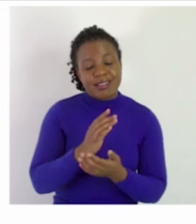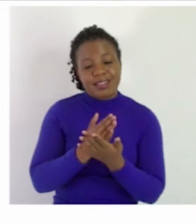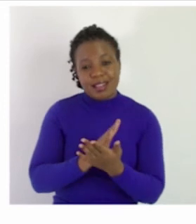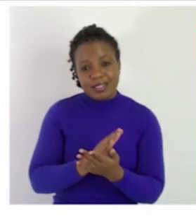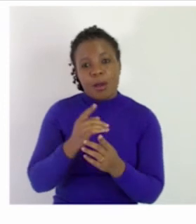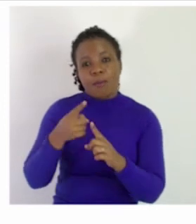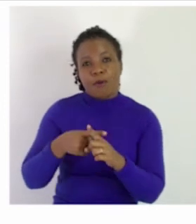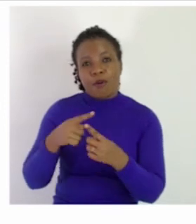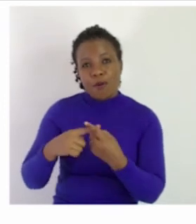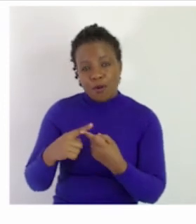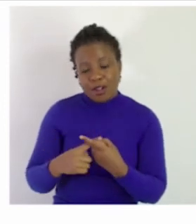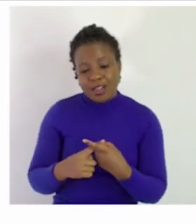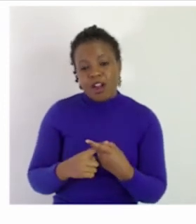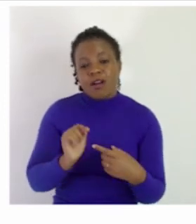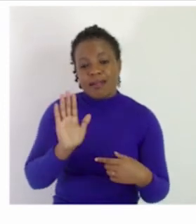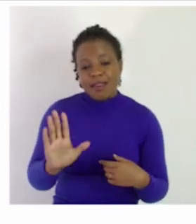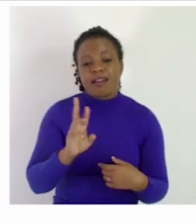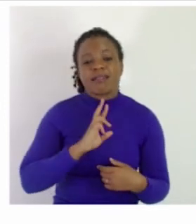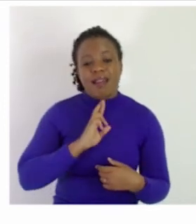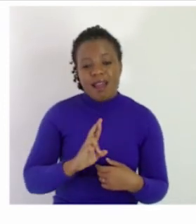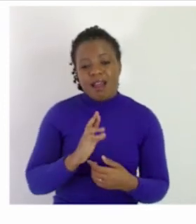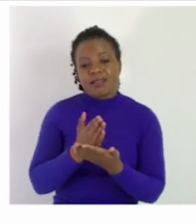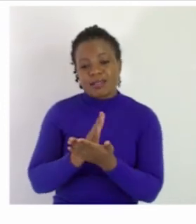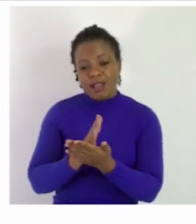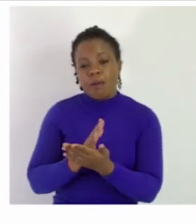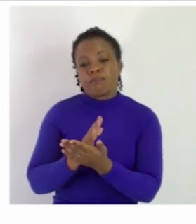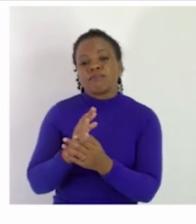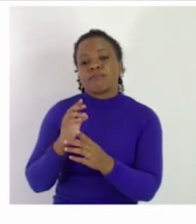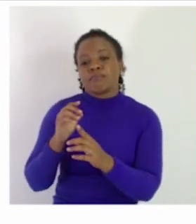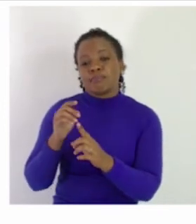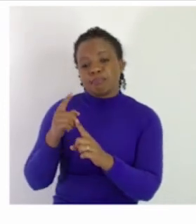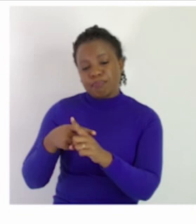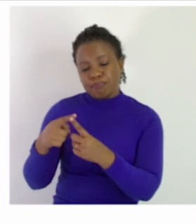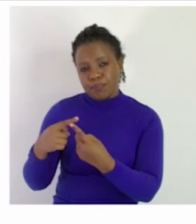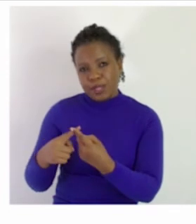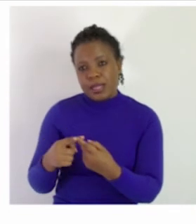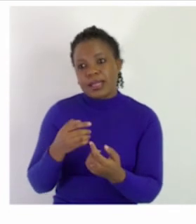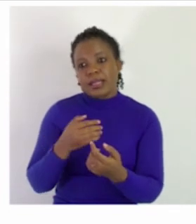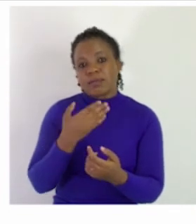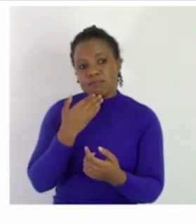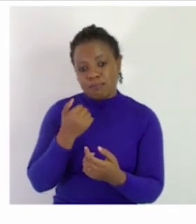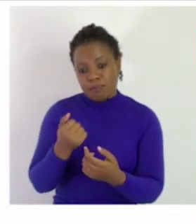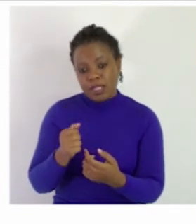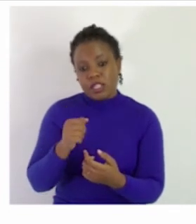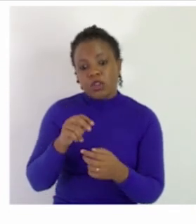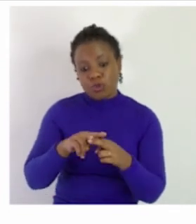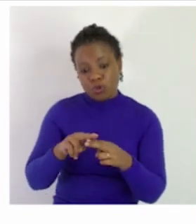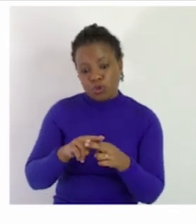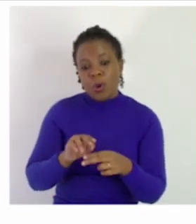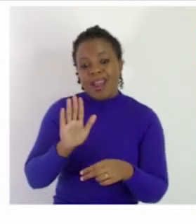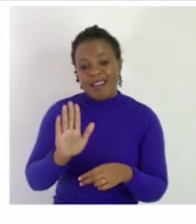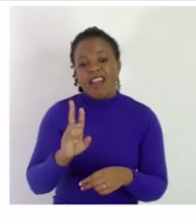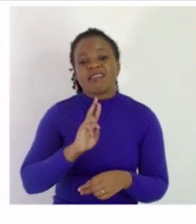carrots, there are some carrots. We would rather say there are some carrots because